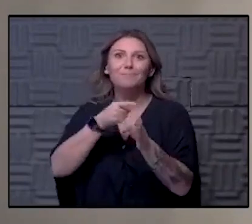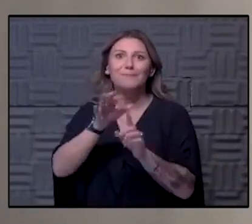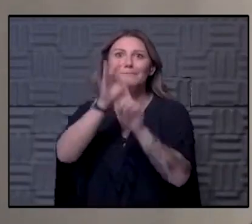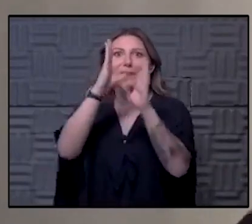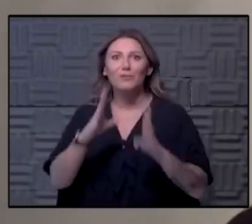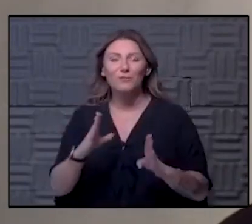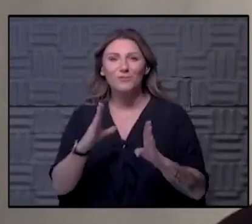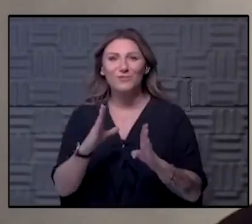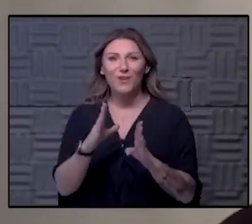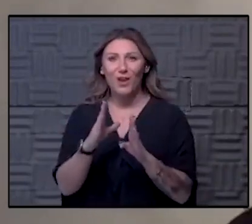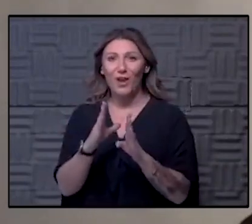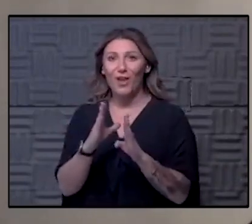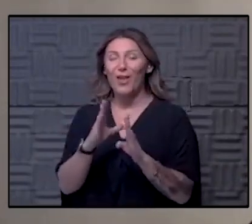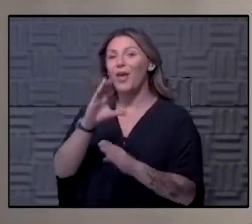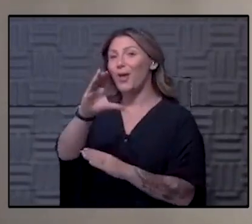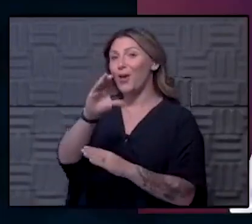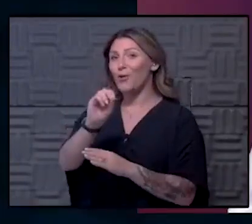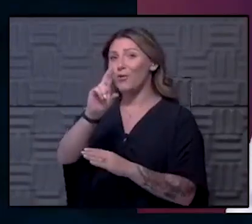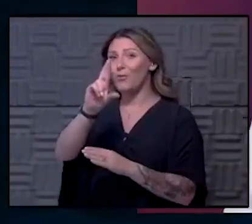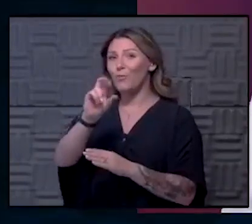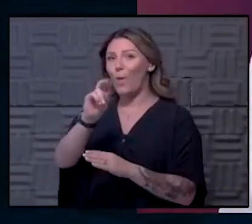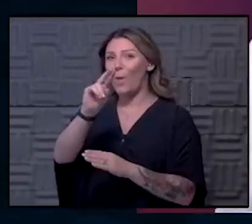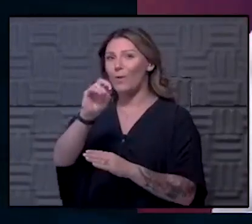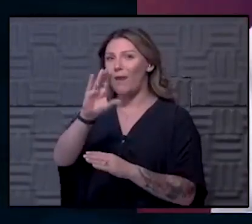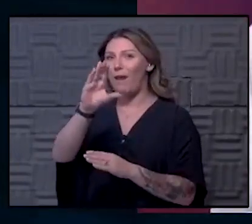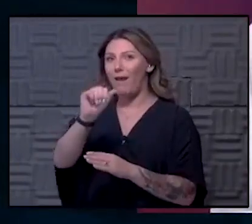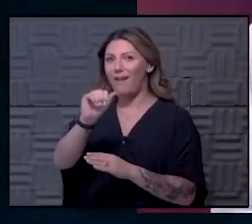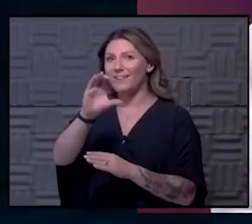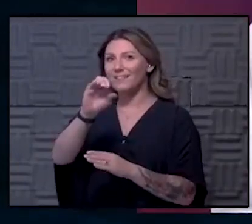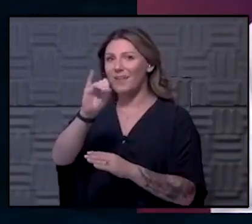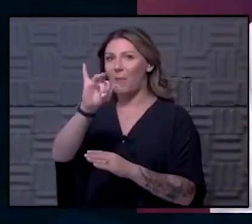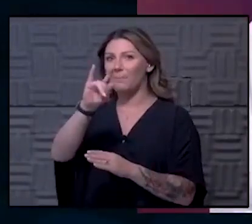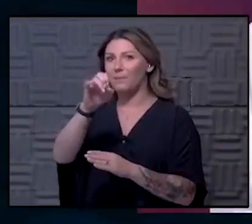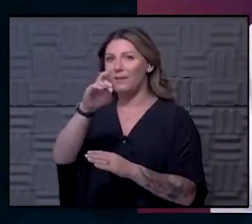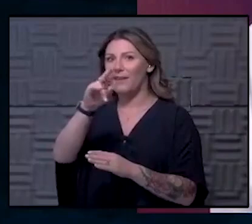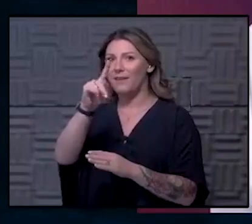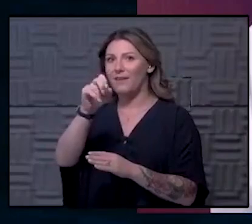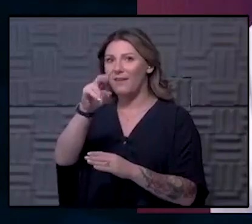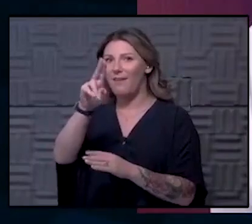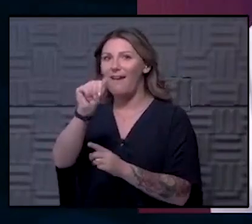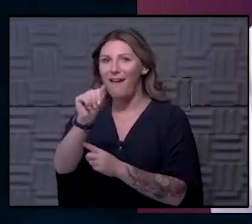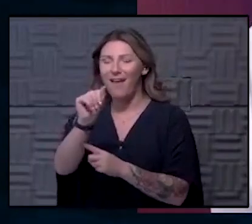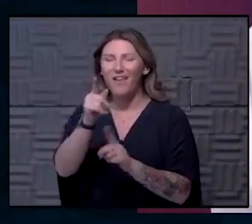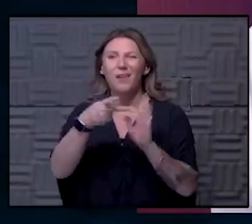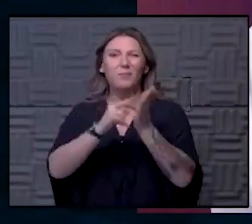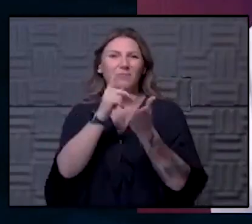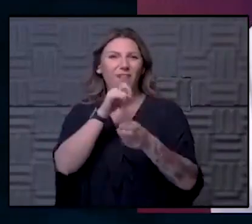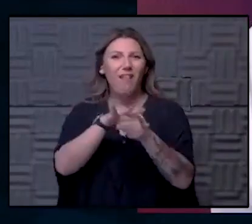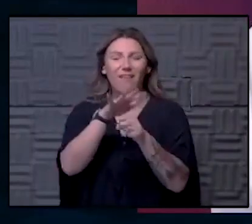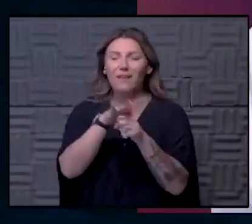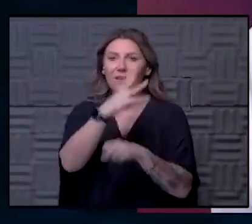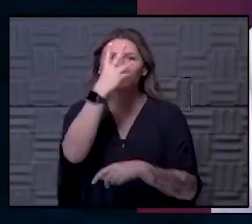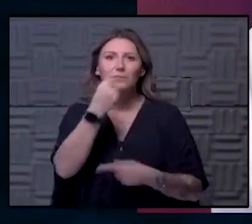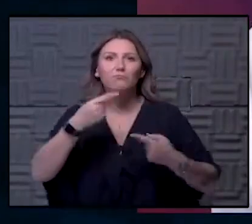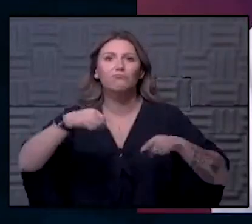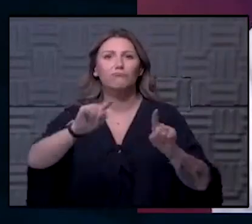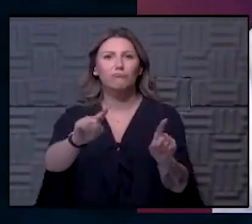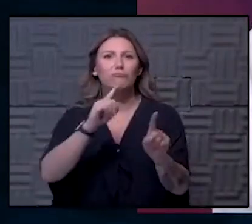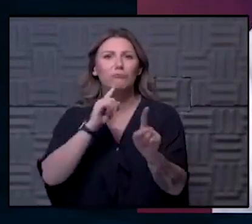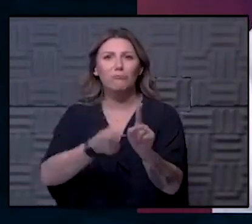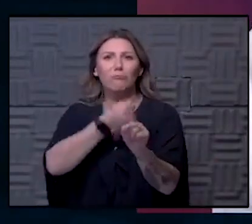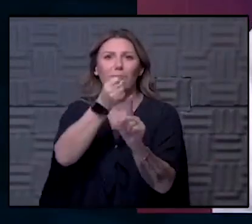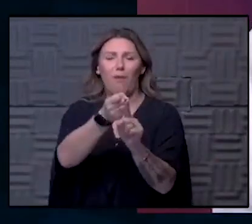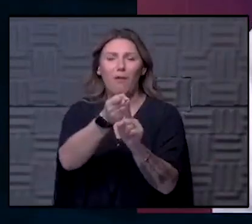again. Coronasomnia. Coronasomnia, basically the problem with lack of sleep during the epidemic caused